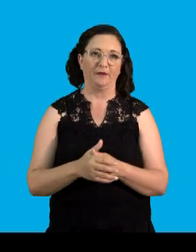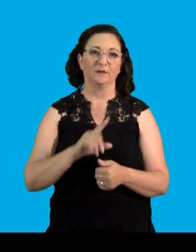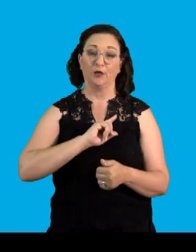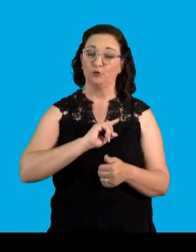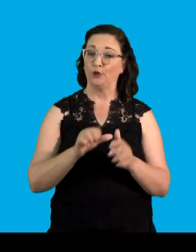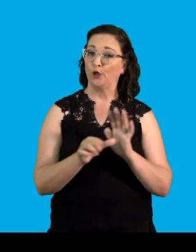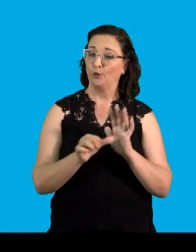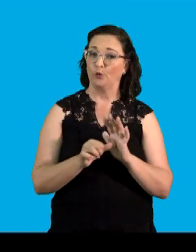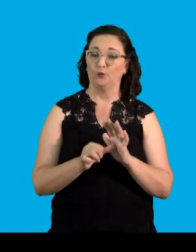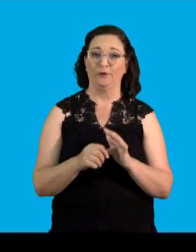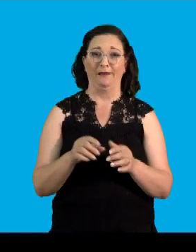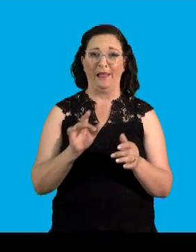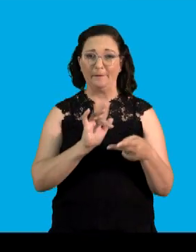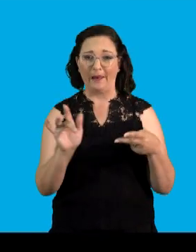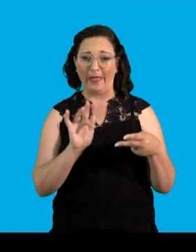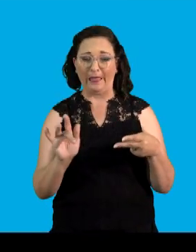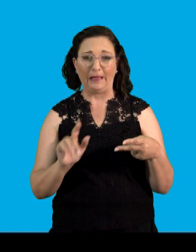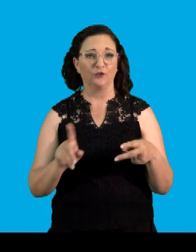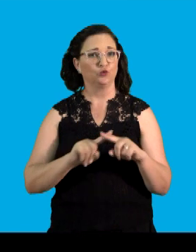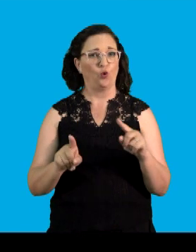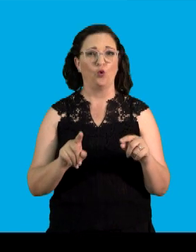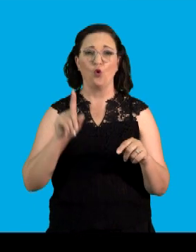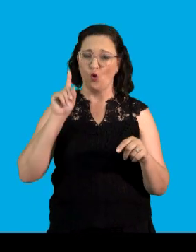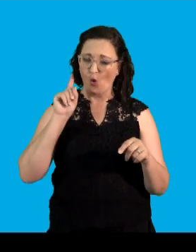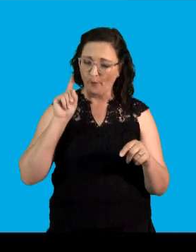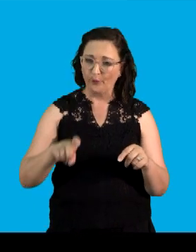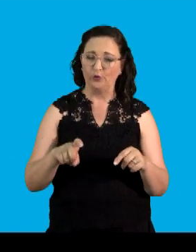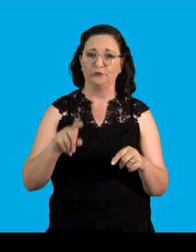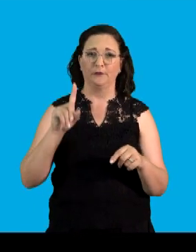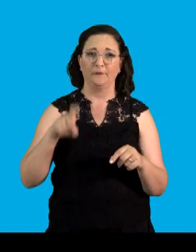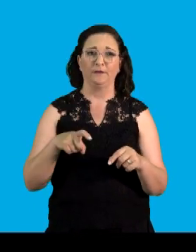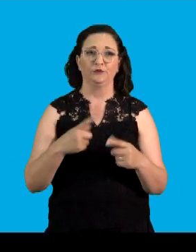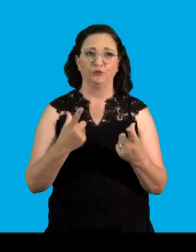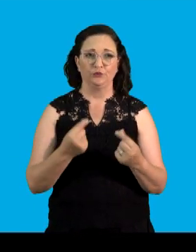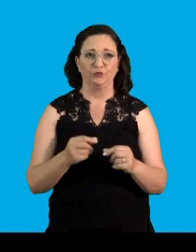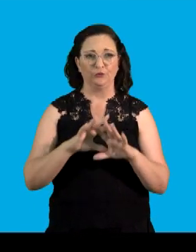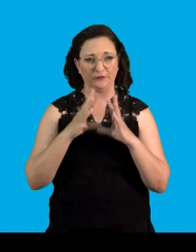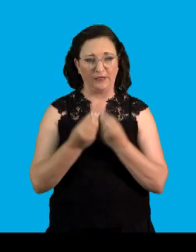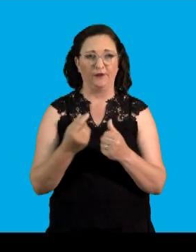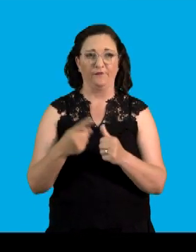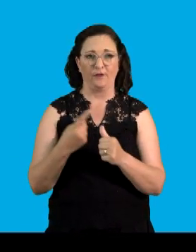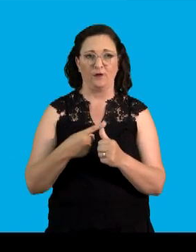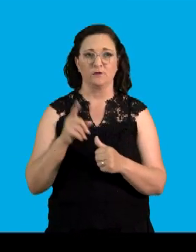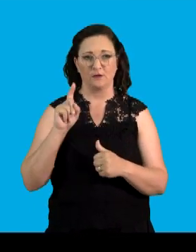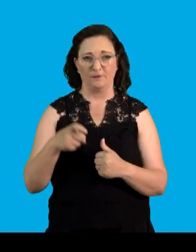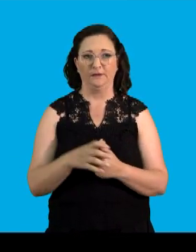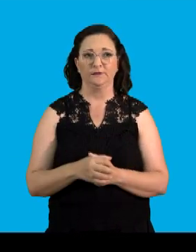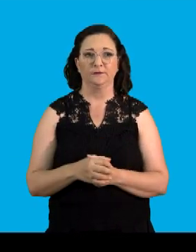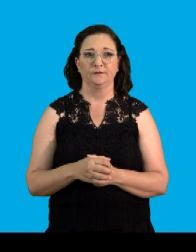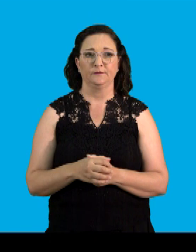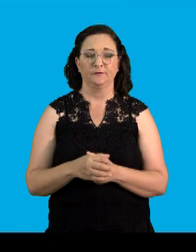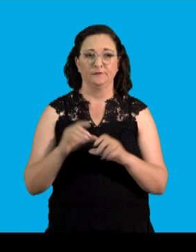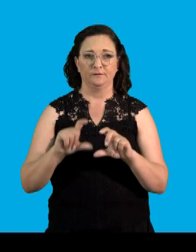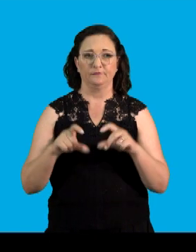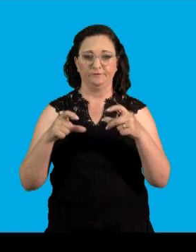and you don't leave anything blank, because this is a compulsory section. Everyone has to answer this section. And then you go